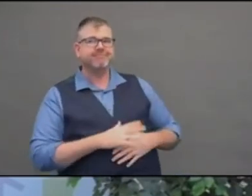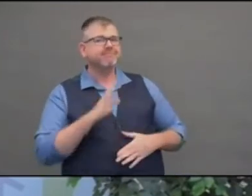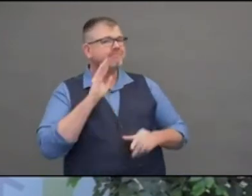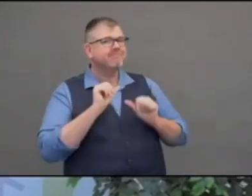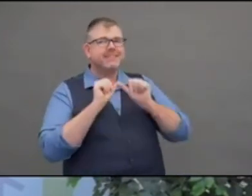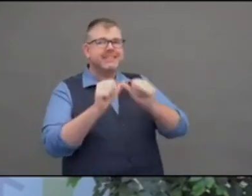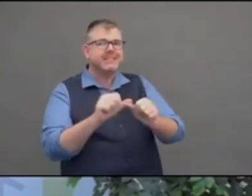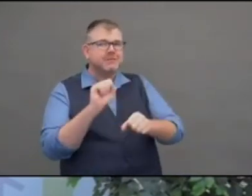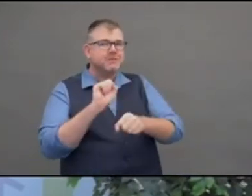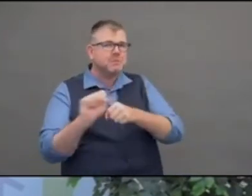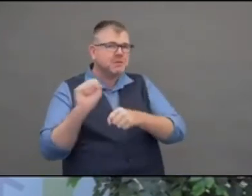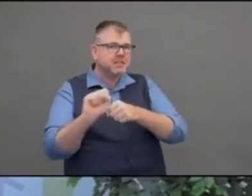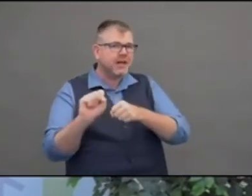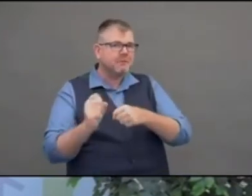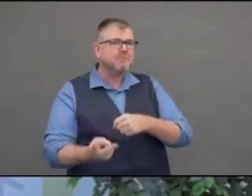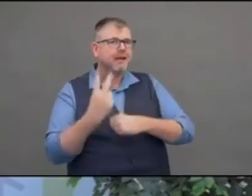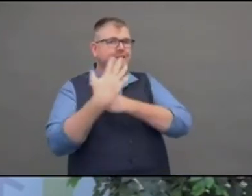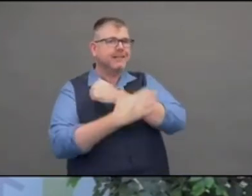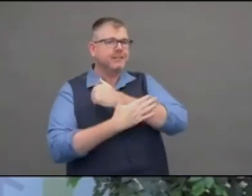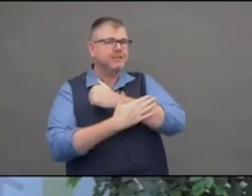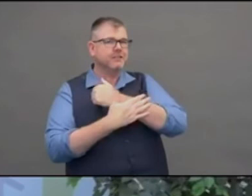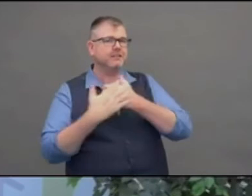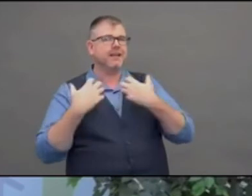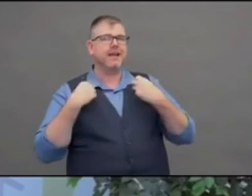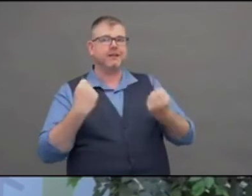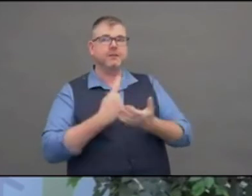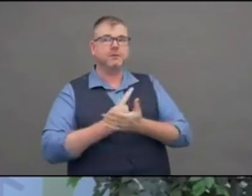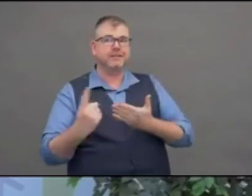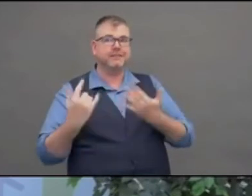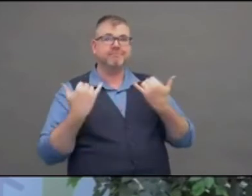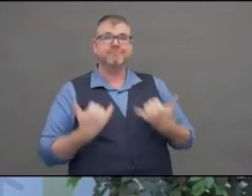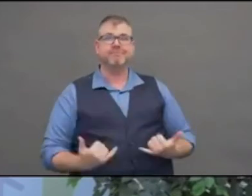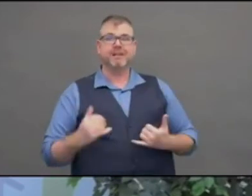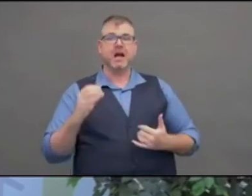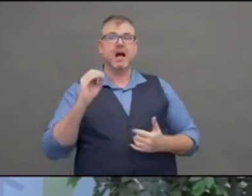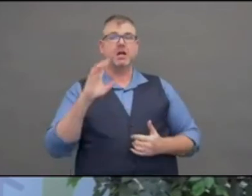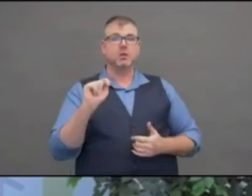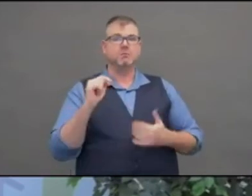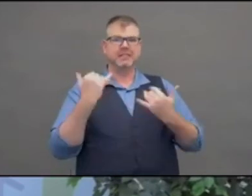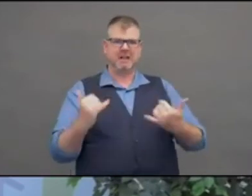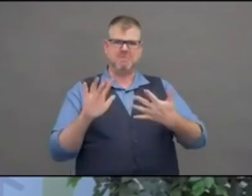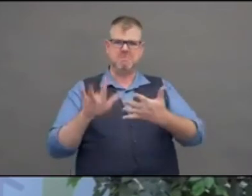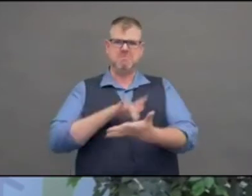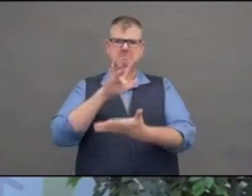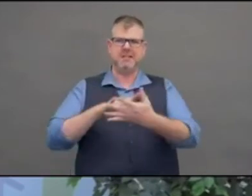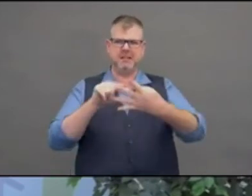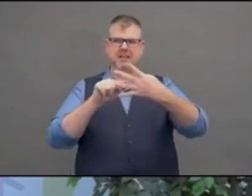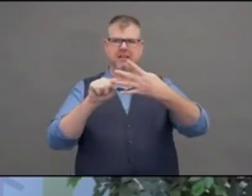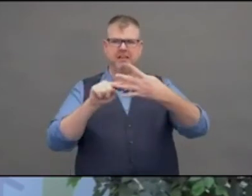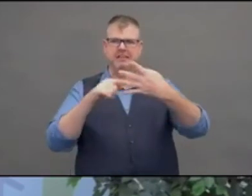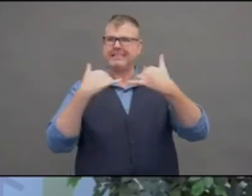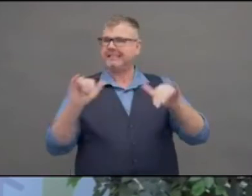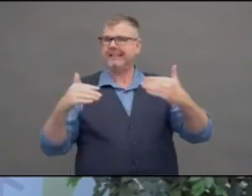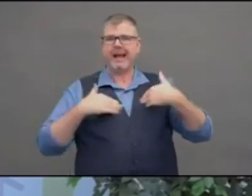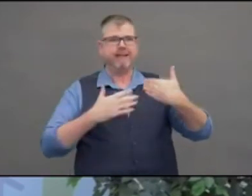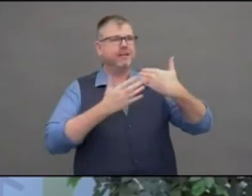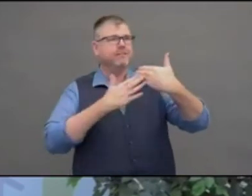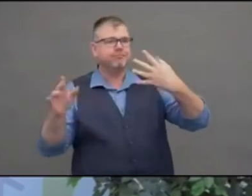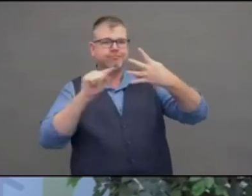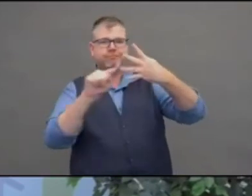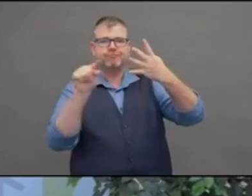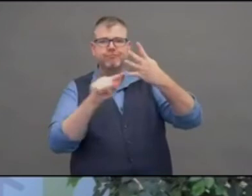in the middle of the month, so we still have events. So if you are interested, we highly encourage you to go visit our website, and that